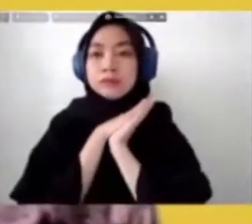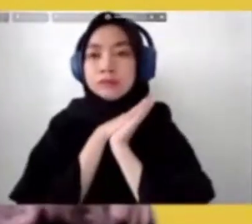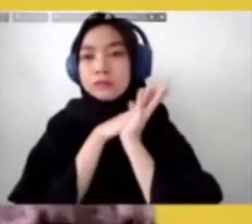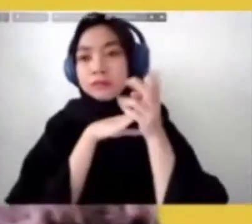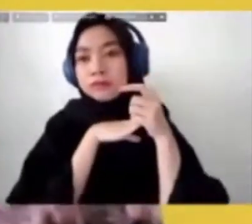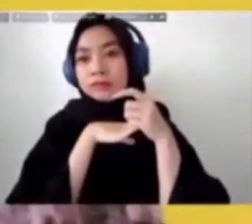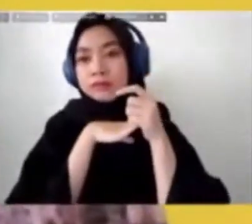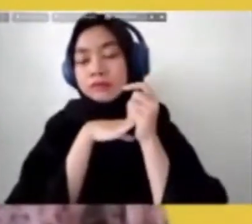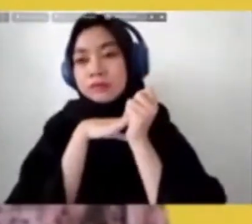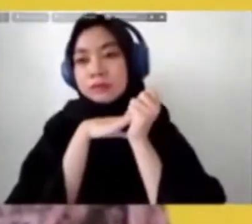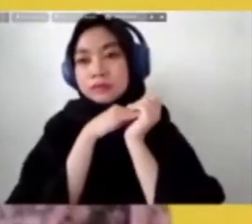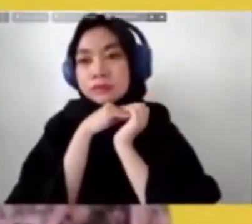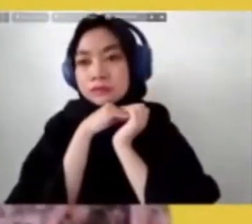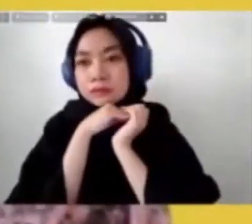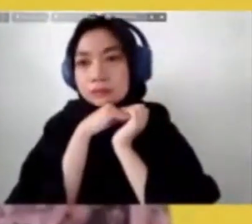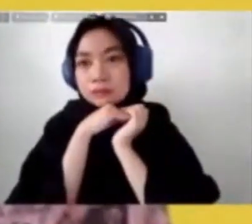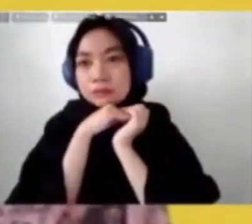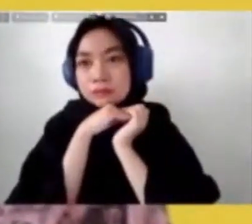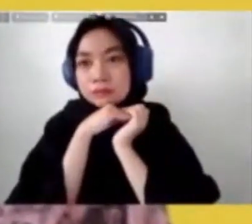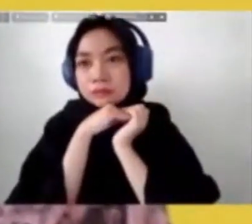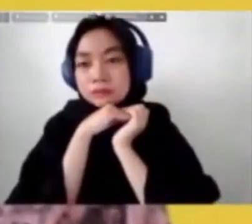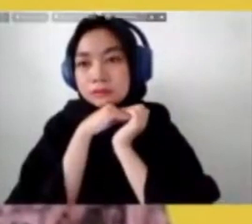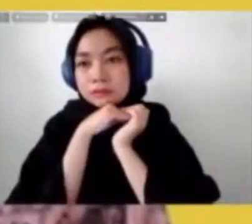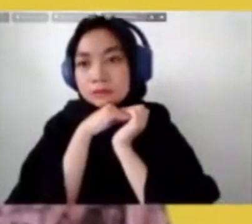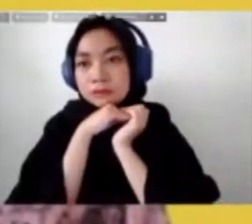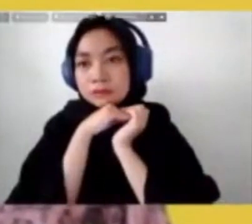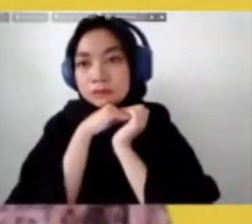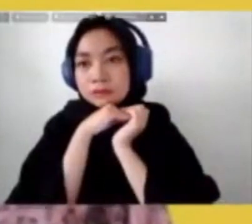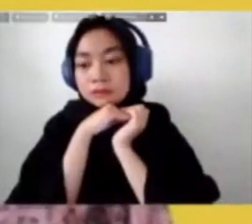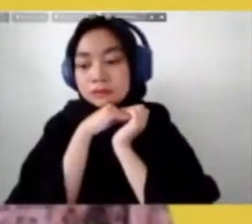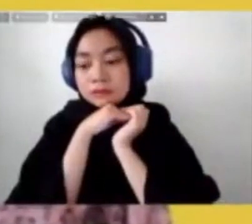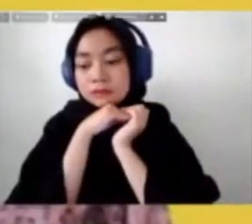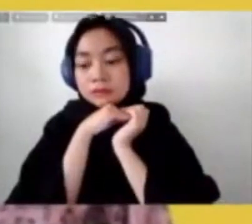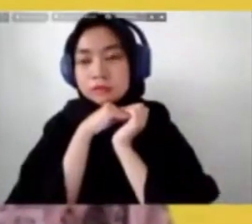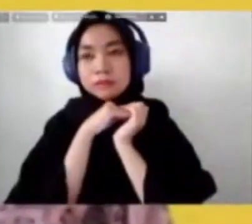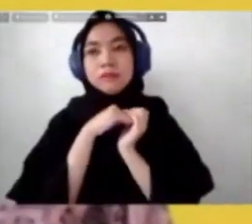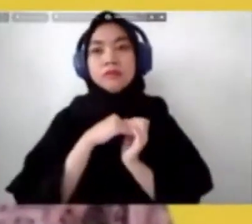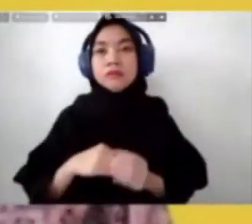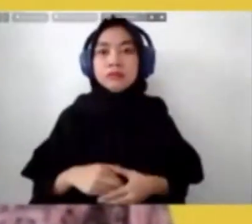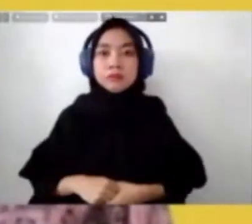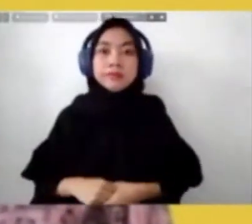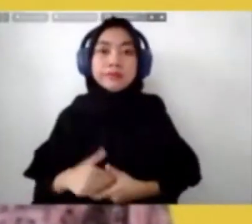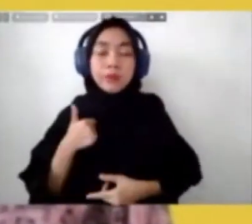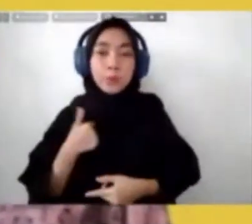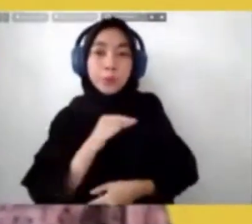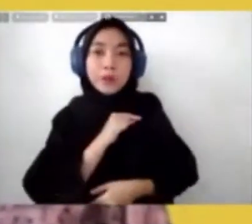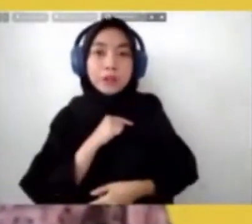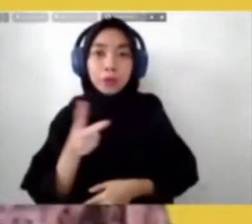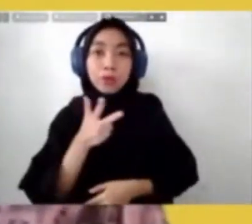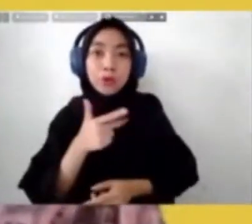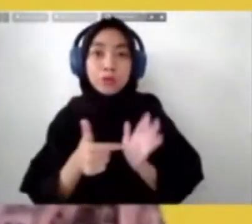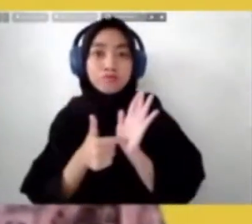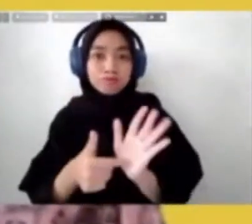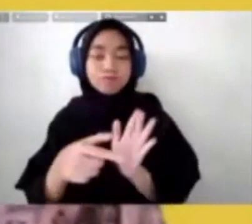can the committee also to play the videos of the